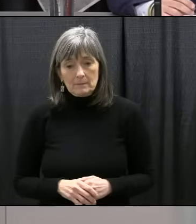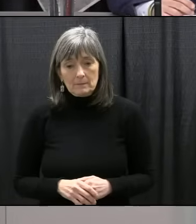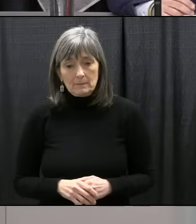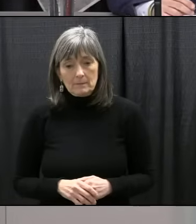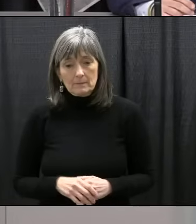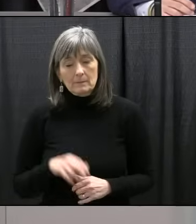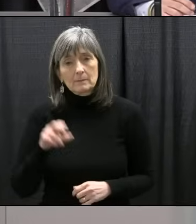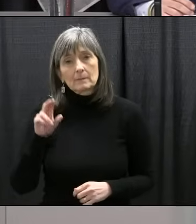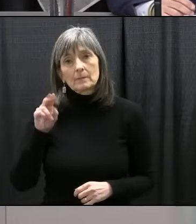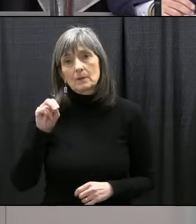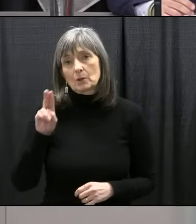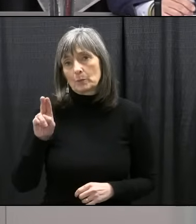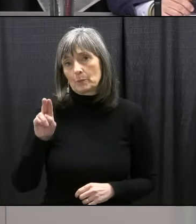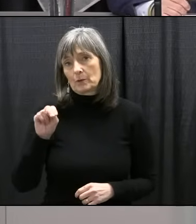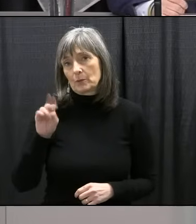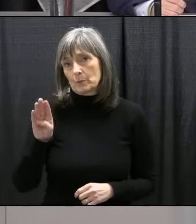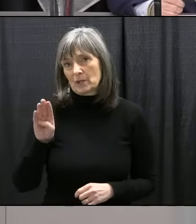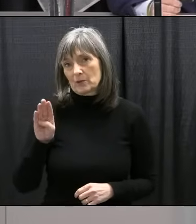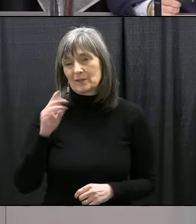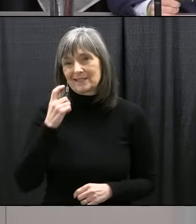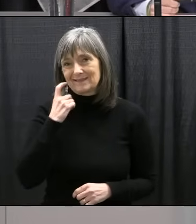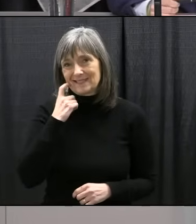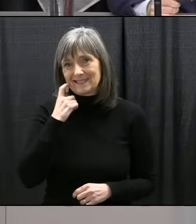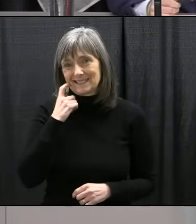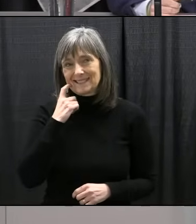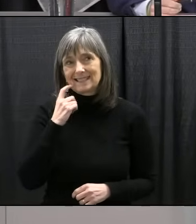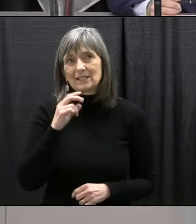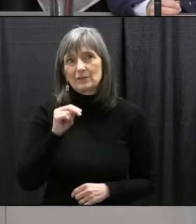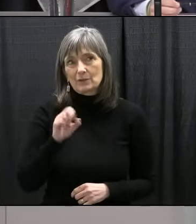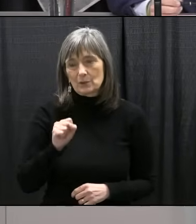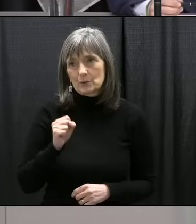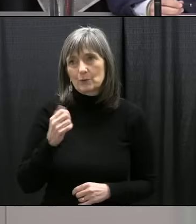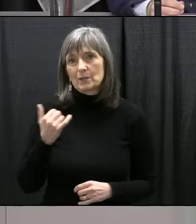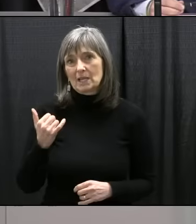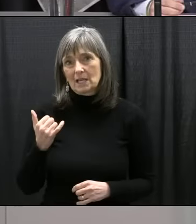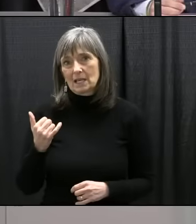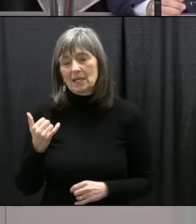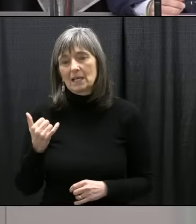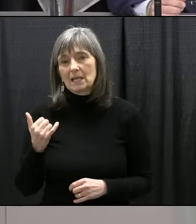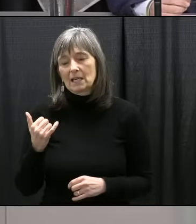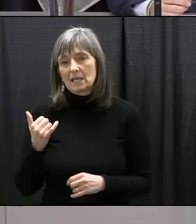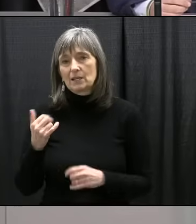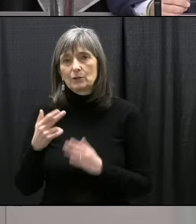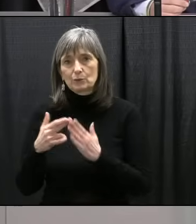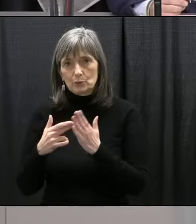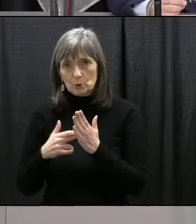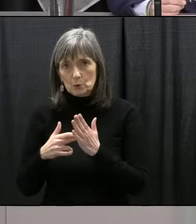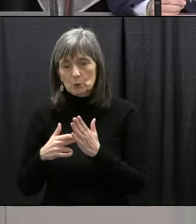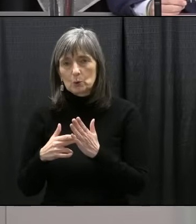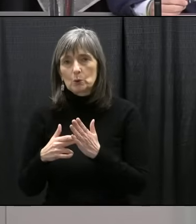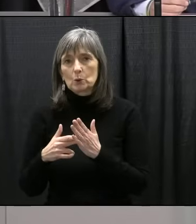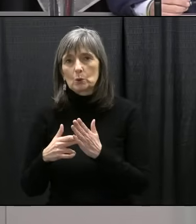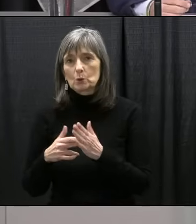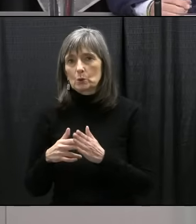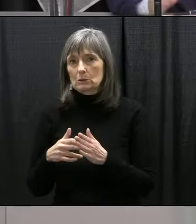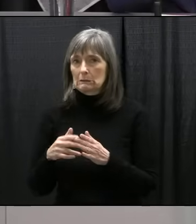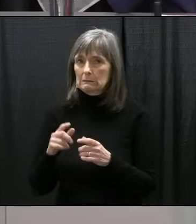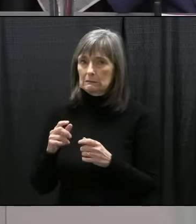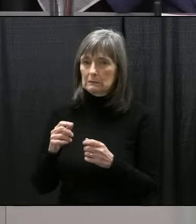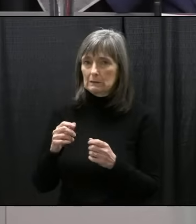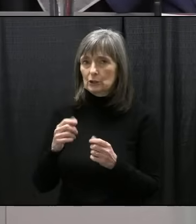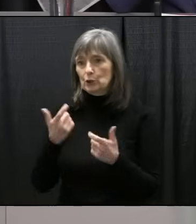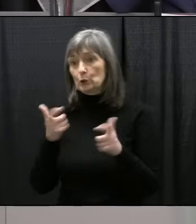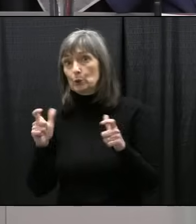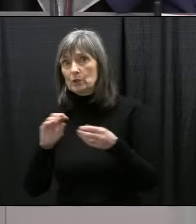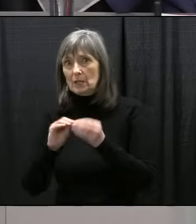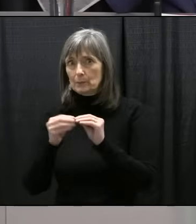New Brunswick just announced 163 new cases. Nova Scotia today, 394. Is that where we're headed? Do you think those huge